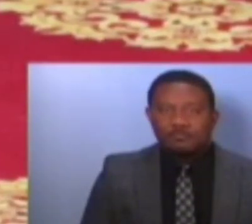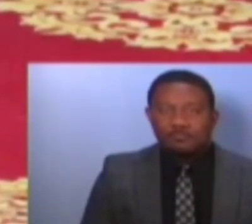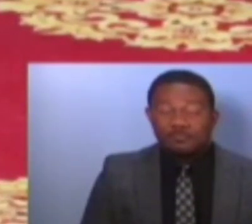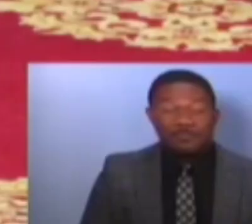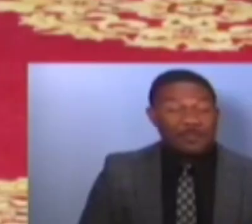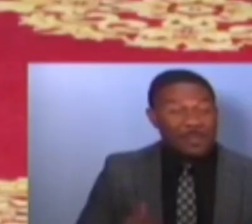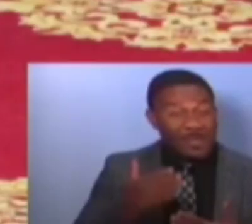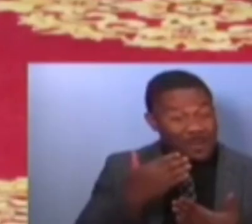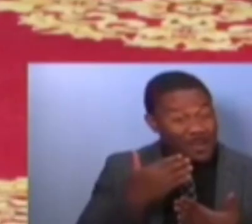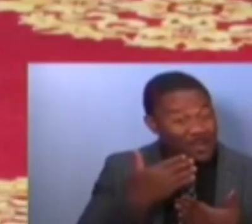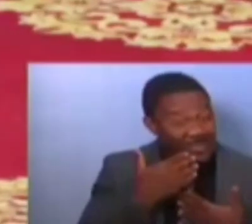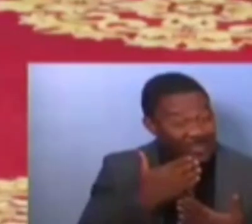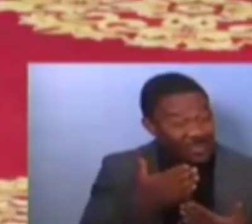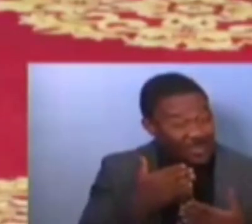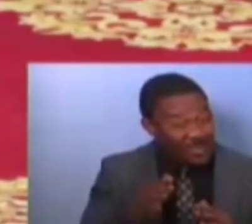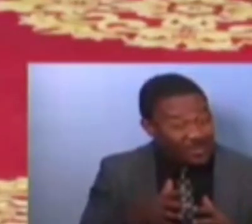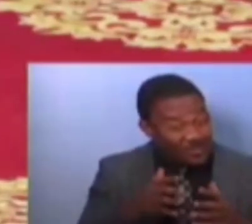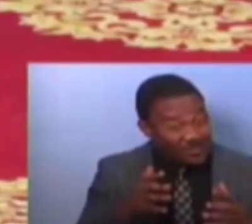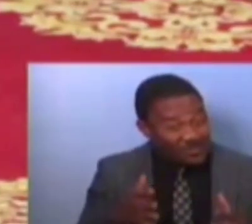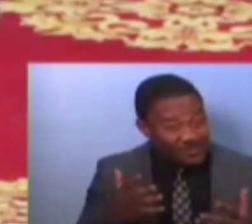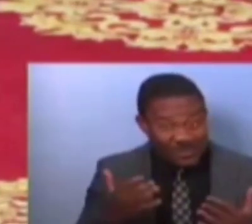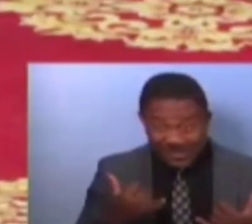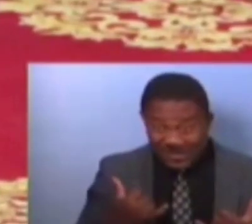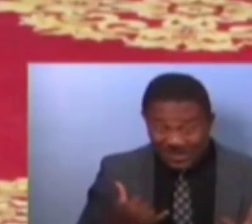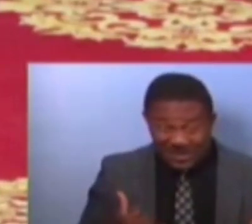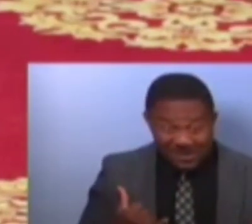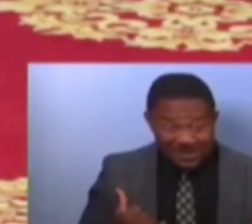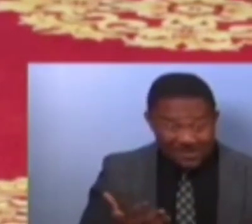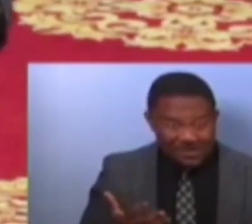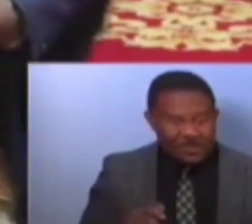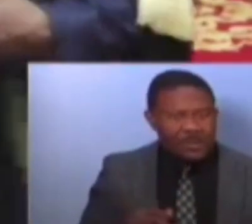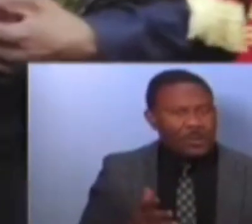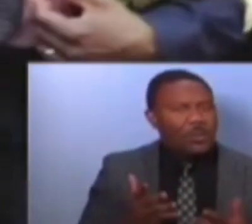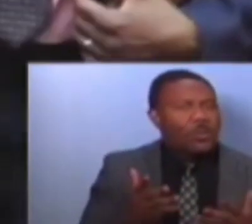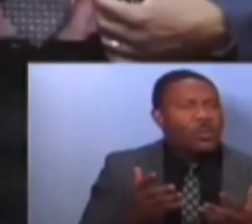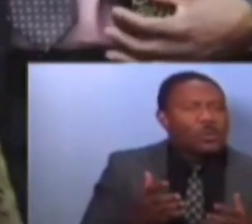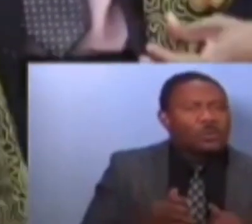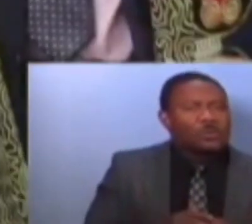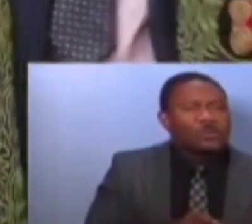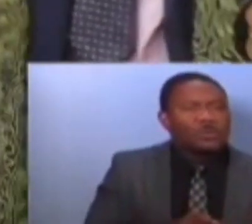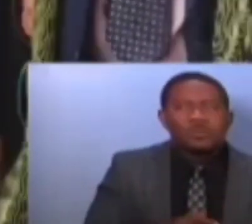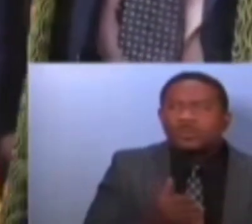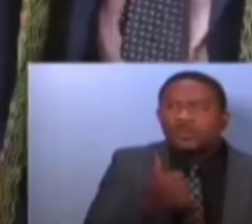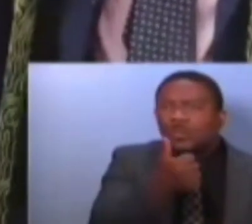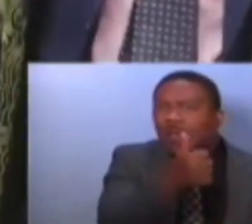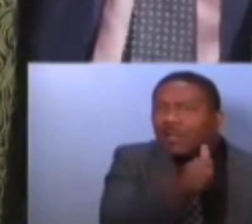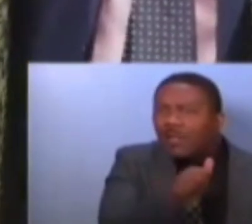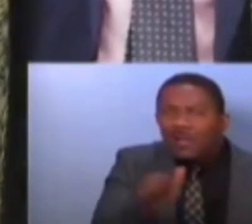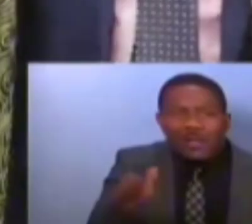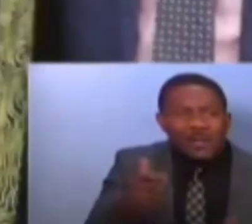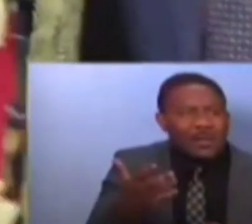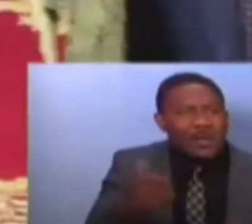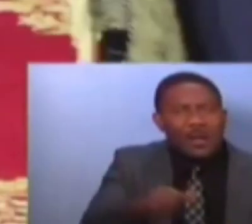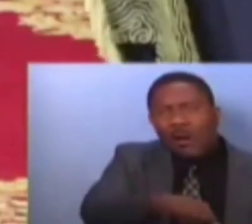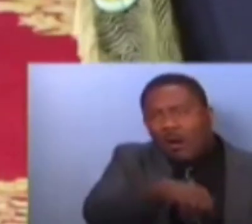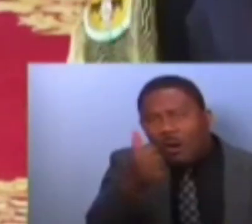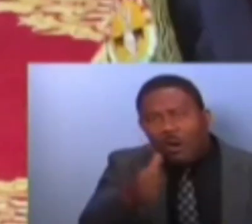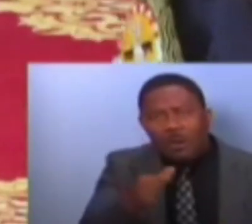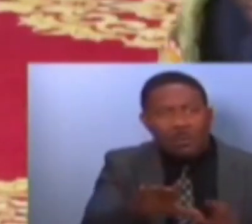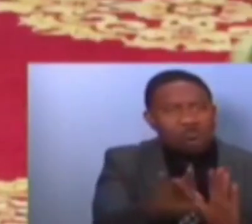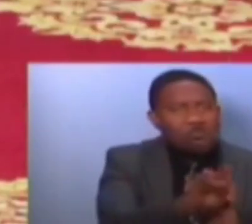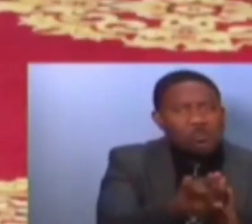All right. Thank you very much, honorable members. At this time, I want to find out, is there any